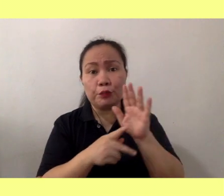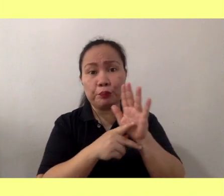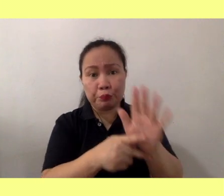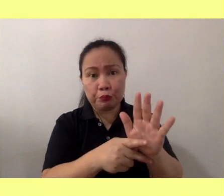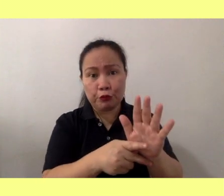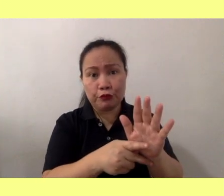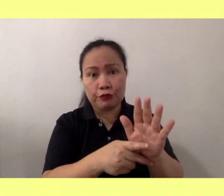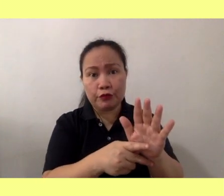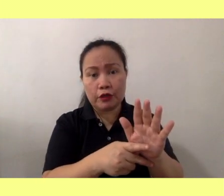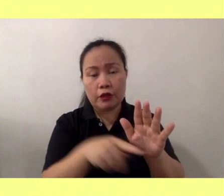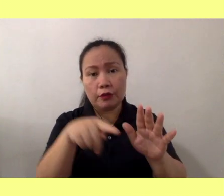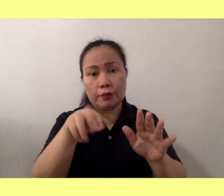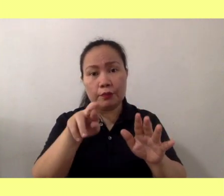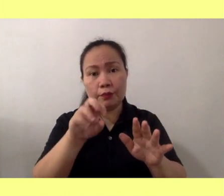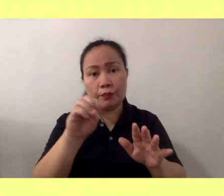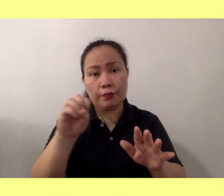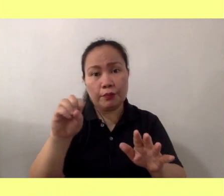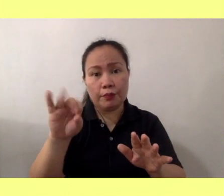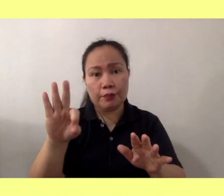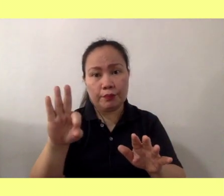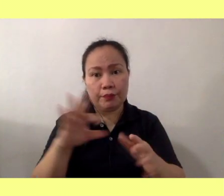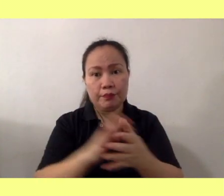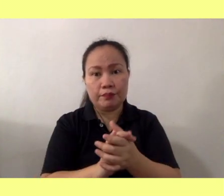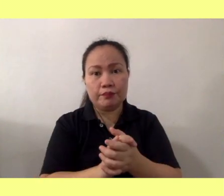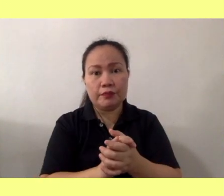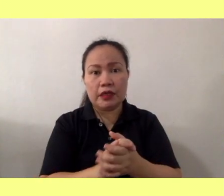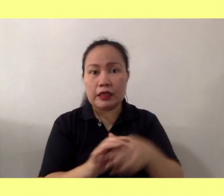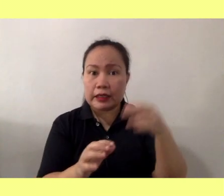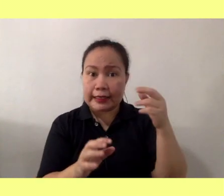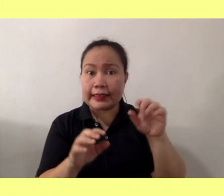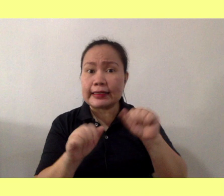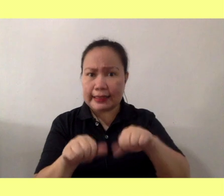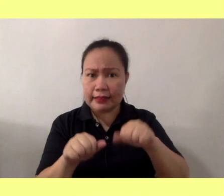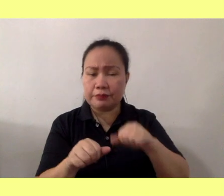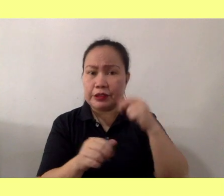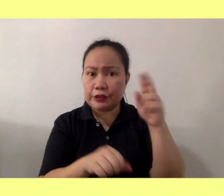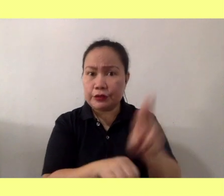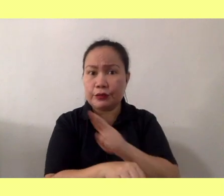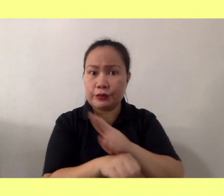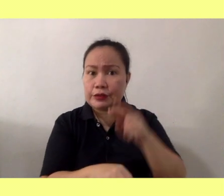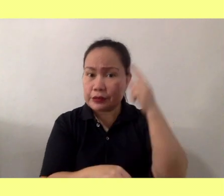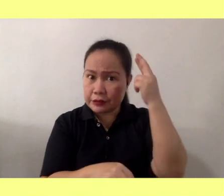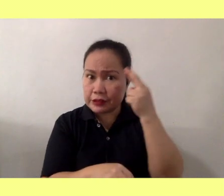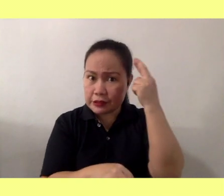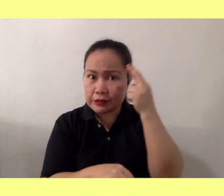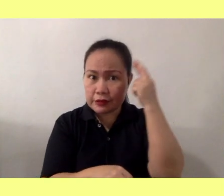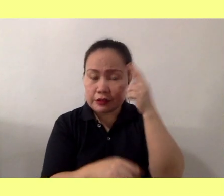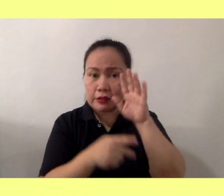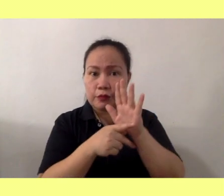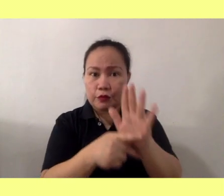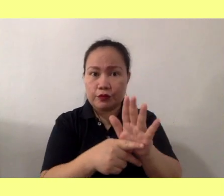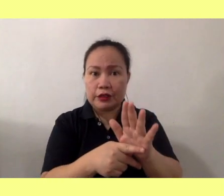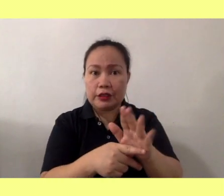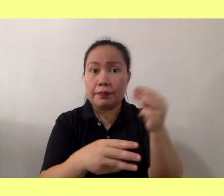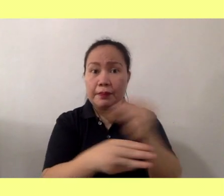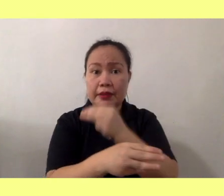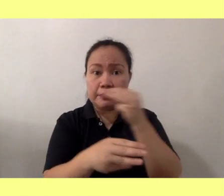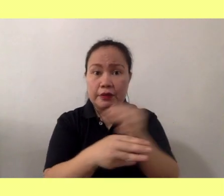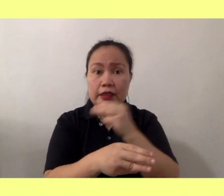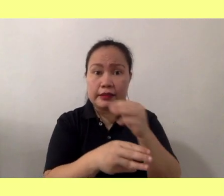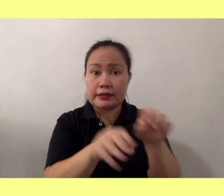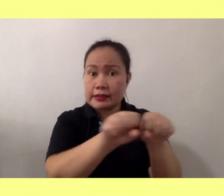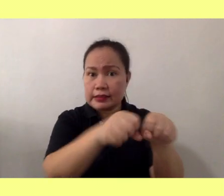proof. So, these statements can be used as reasons in proving some mathematical statements. And